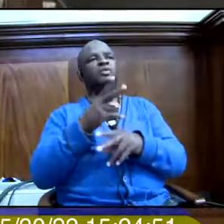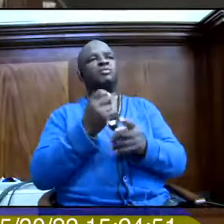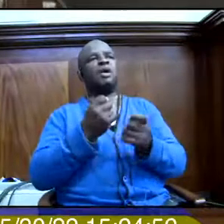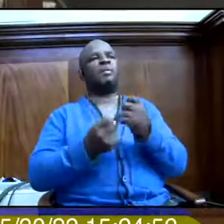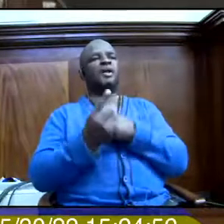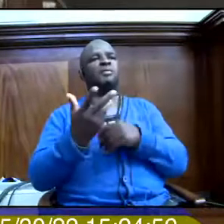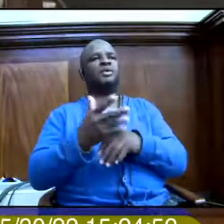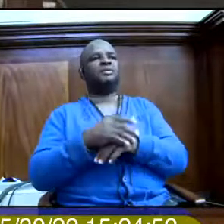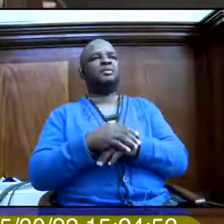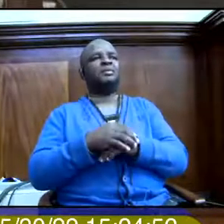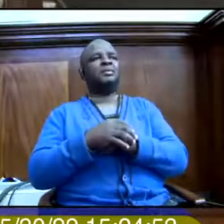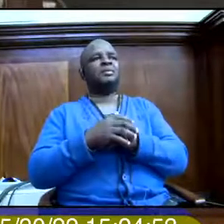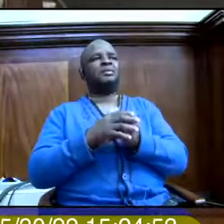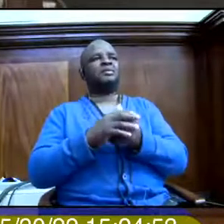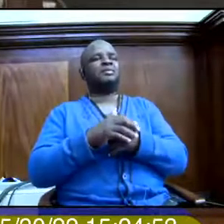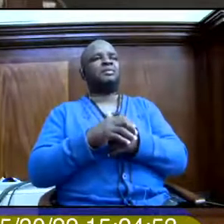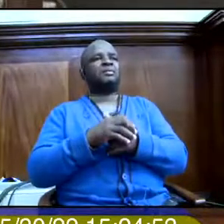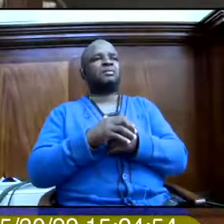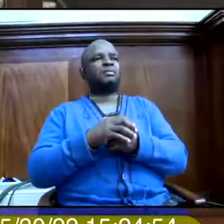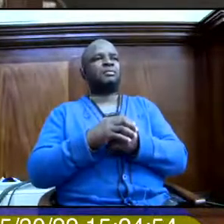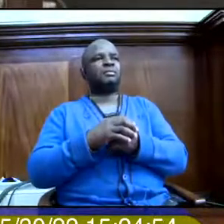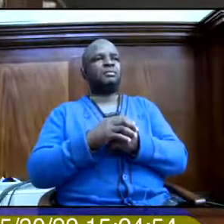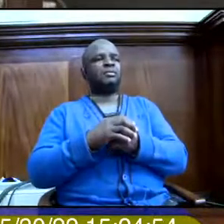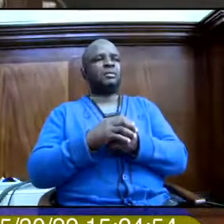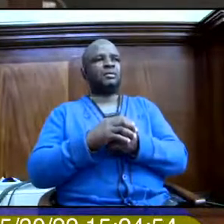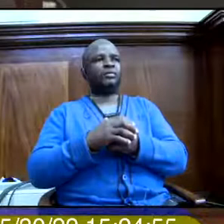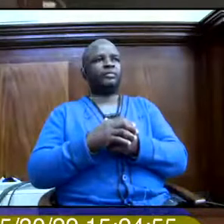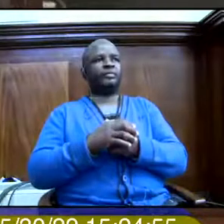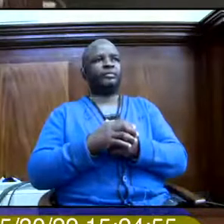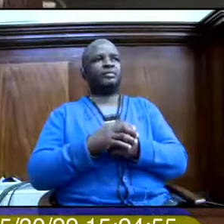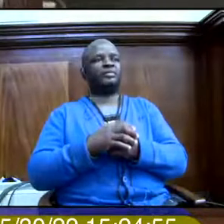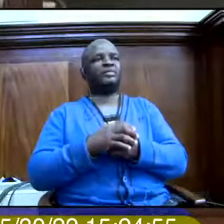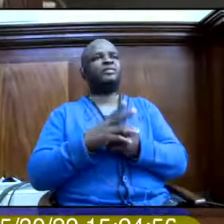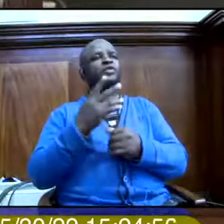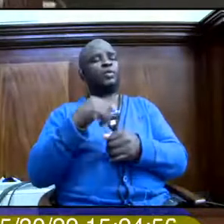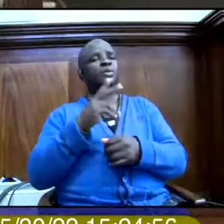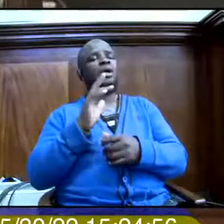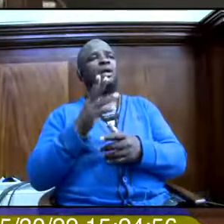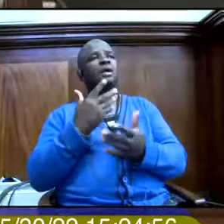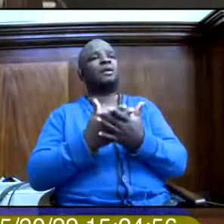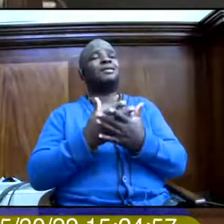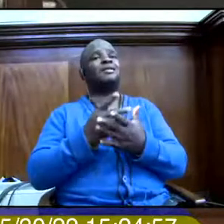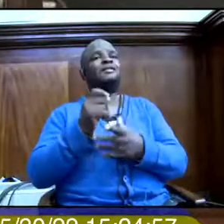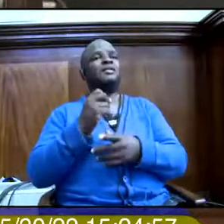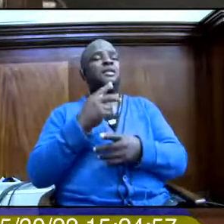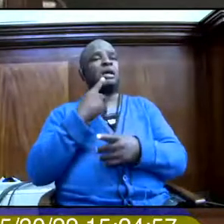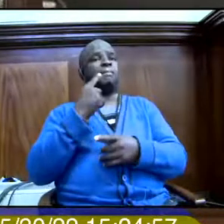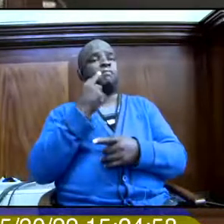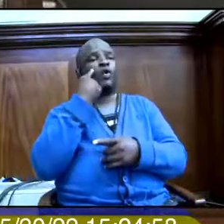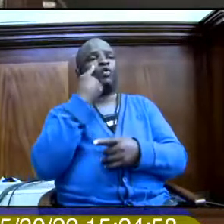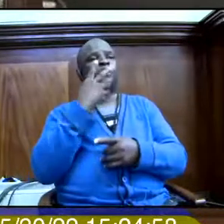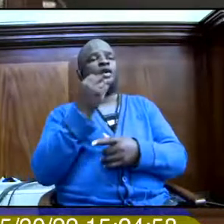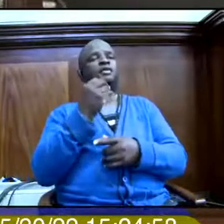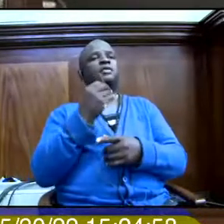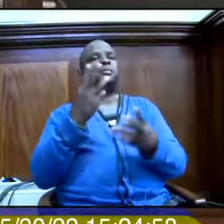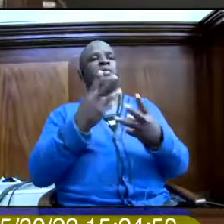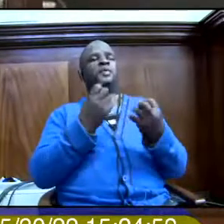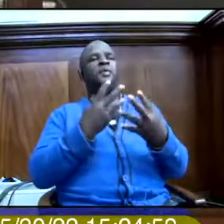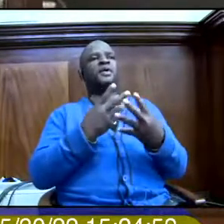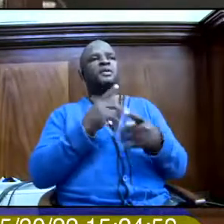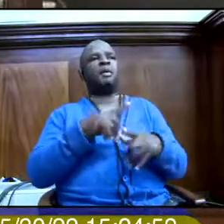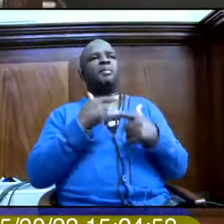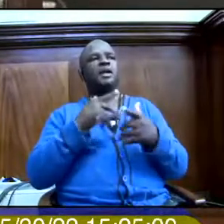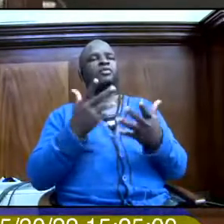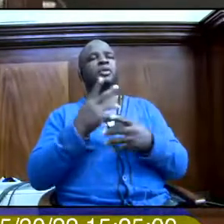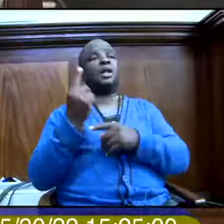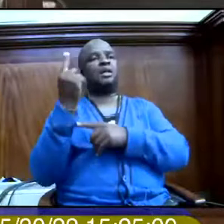what is happening there will provide the harsh evidence of what the majority of our people experience on